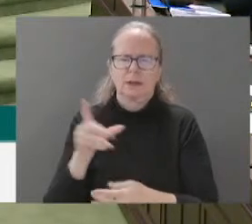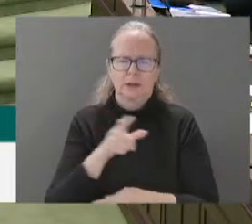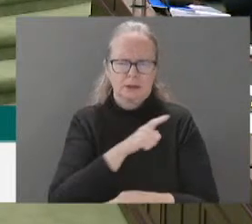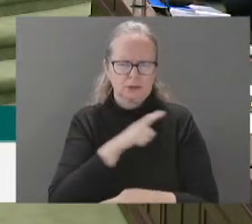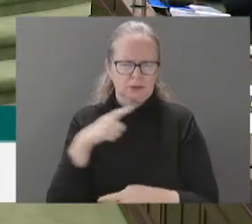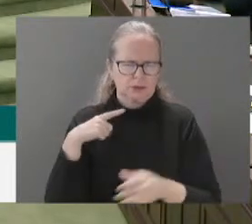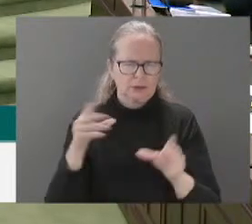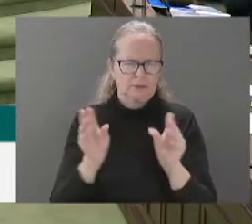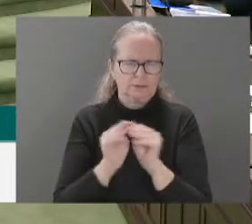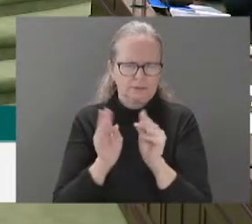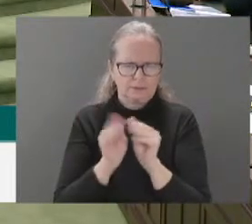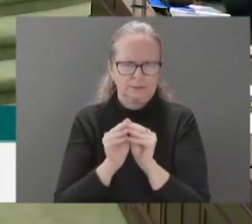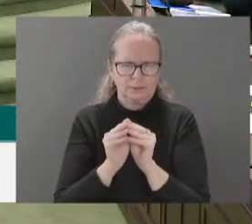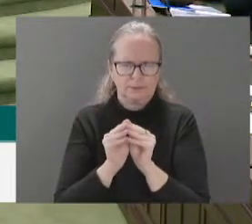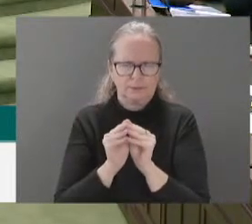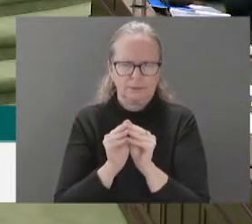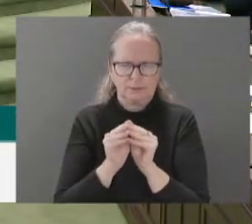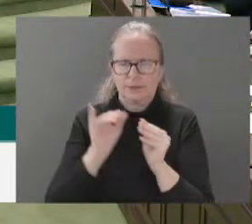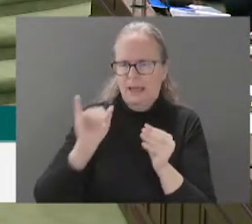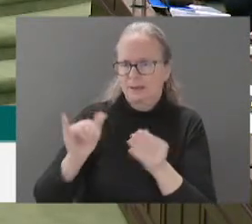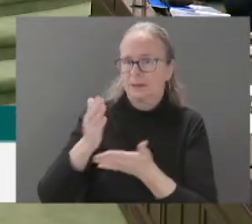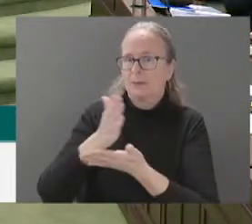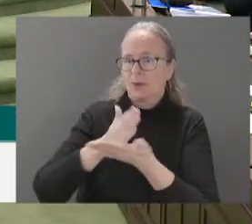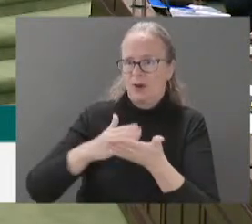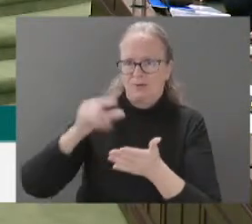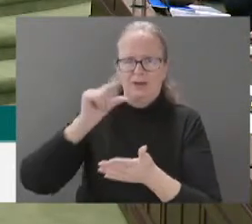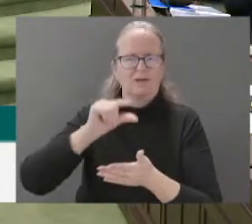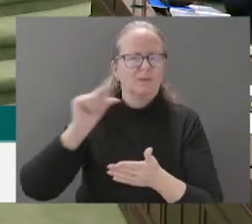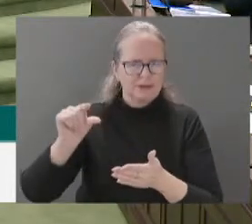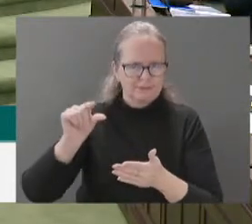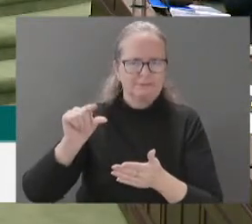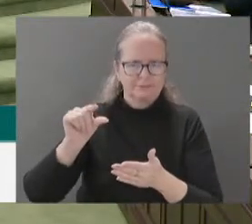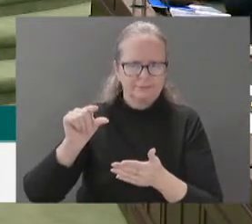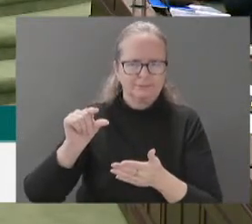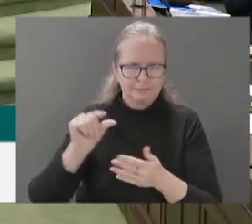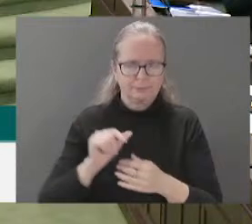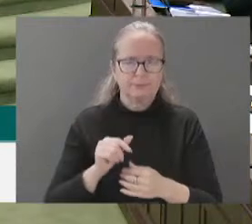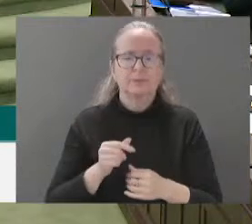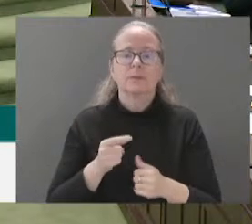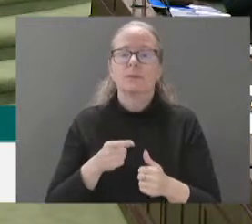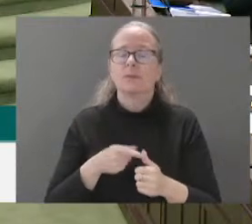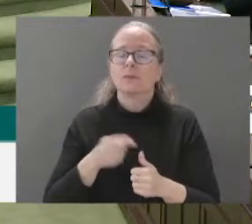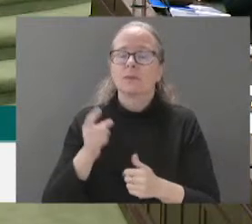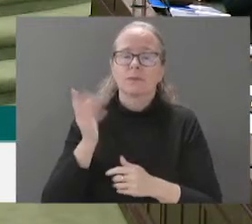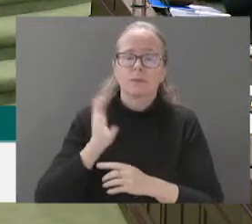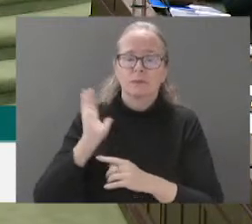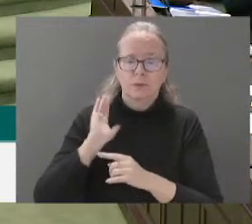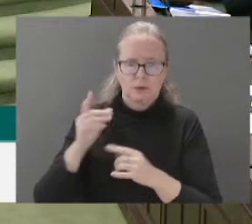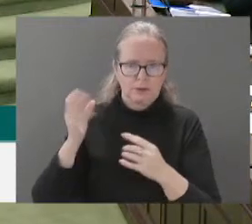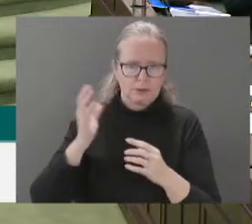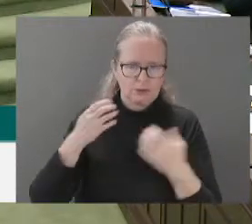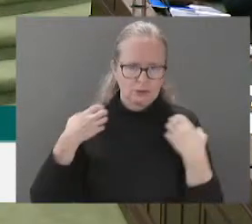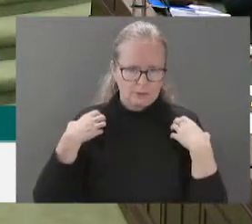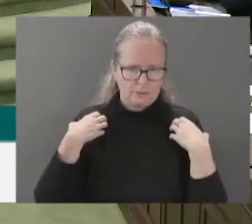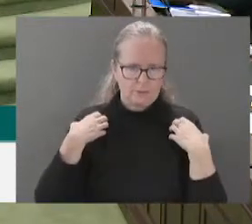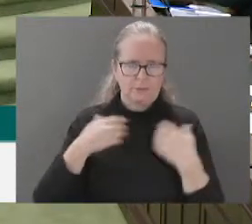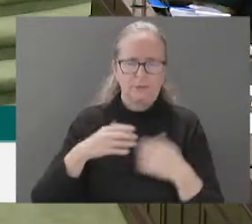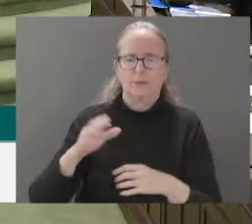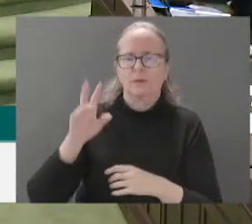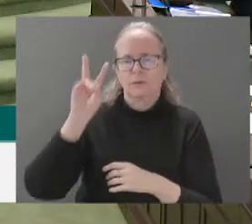governments the delegation consists of the immediate past chair and co-chair and vice chair of the Midwest Canada